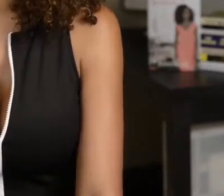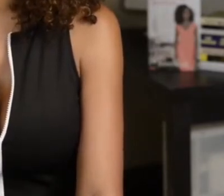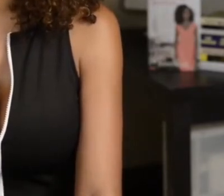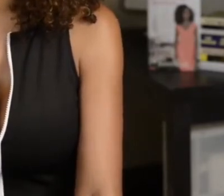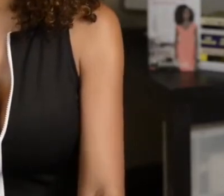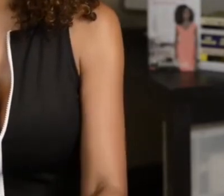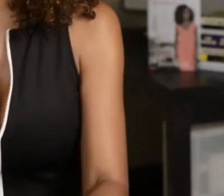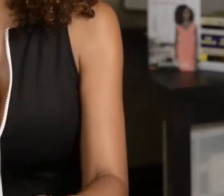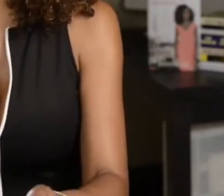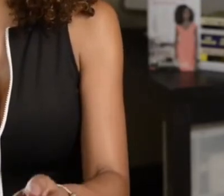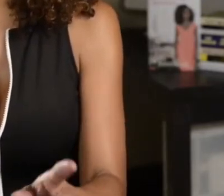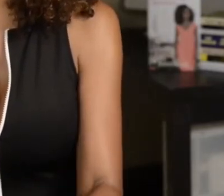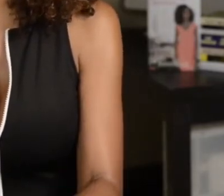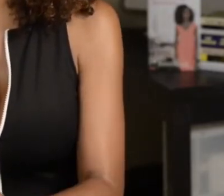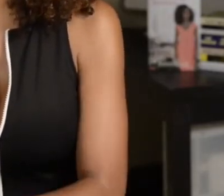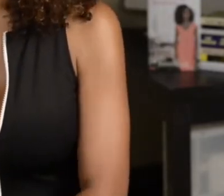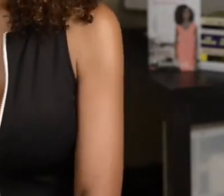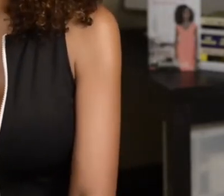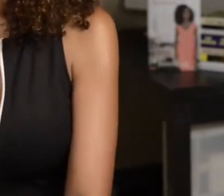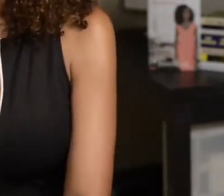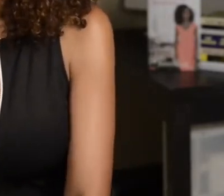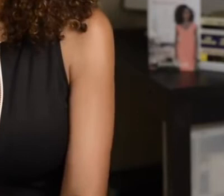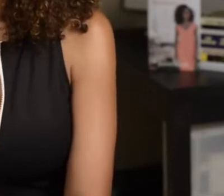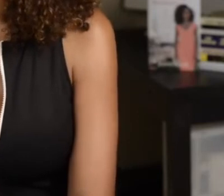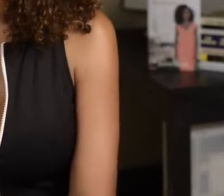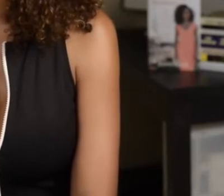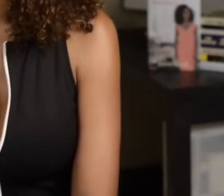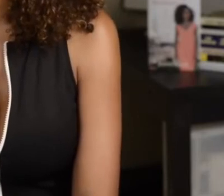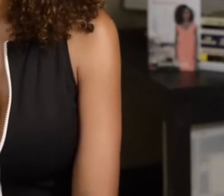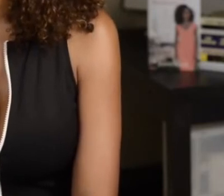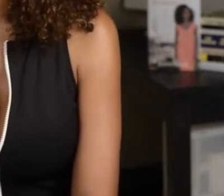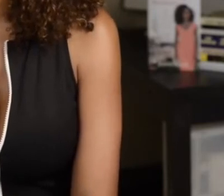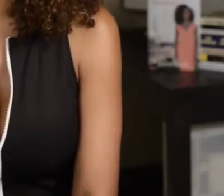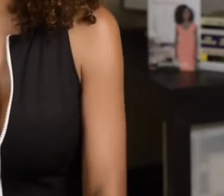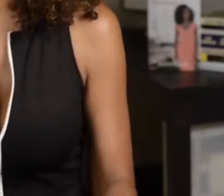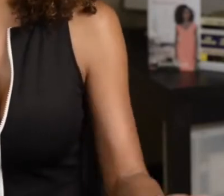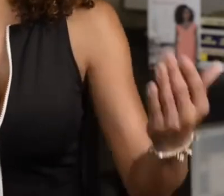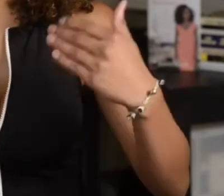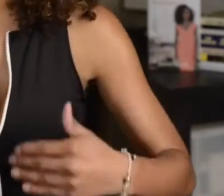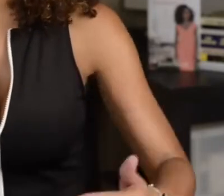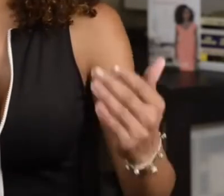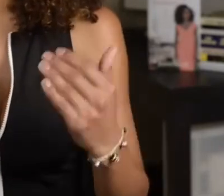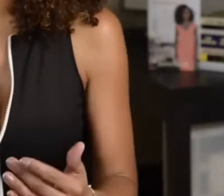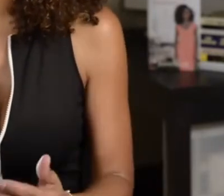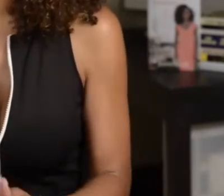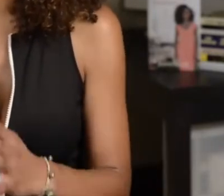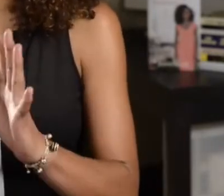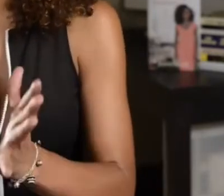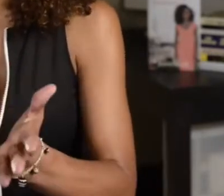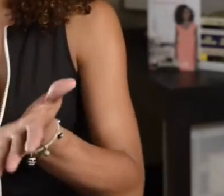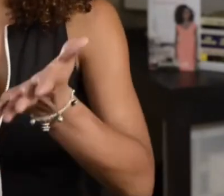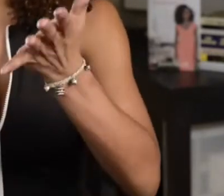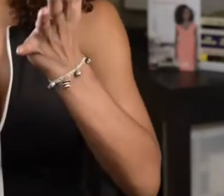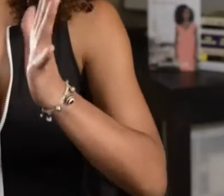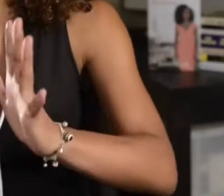just imagine someone who does not have the conditional privilege of passing, having to have to deal with that all the time. So those